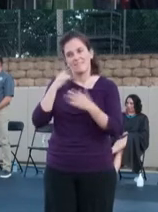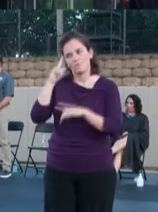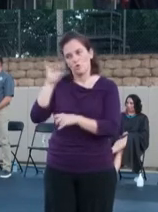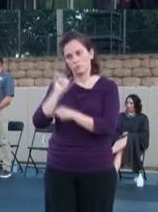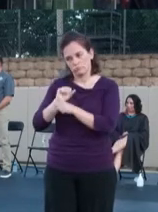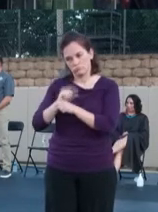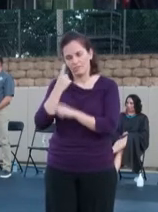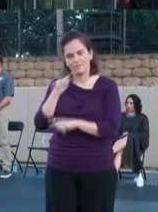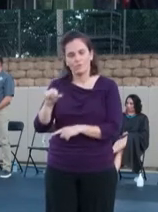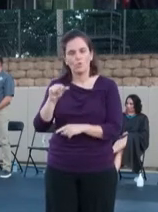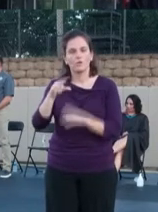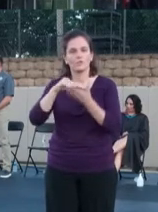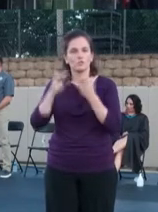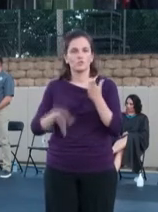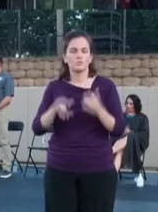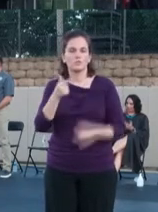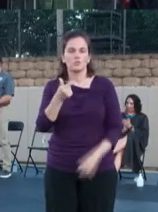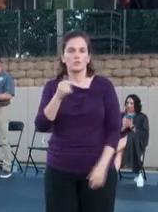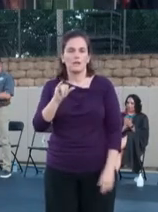of GISD.